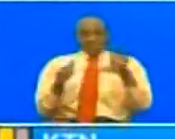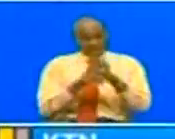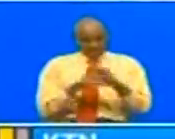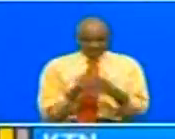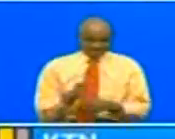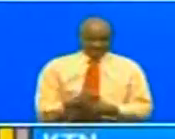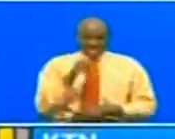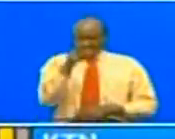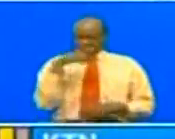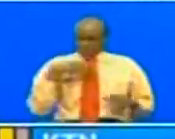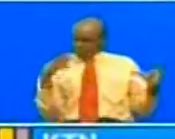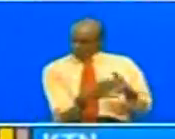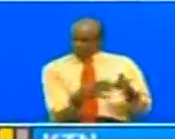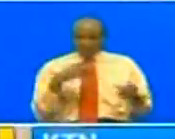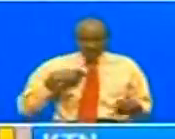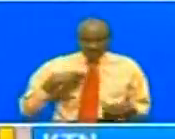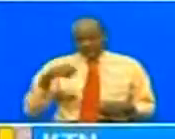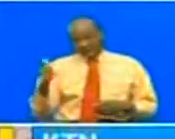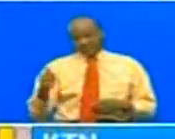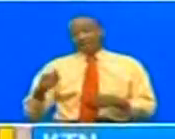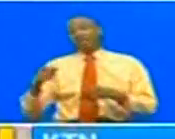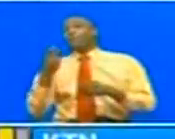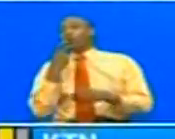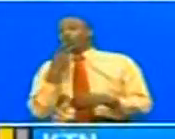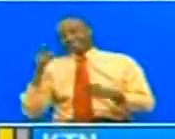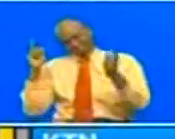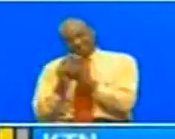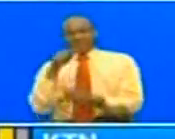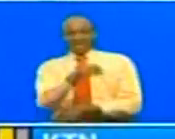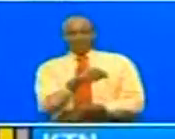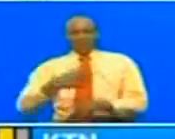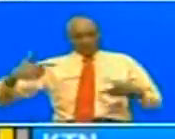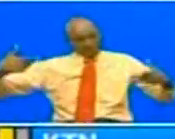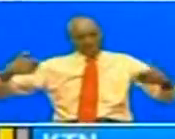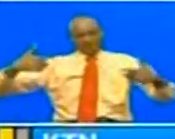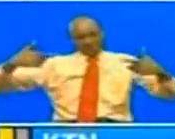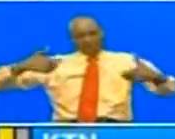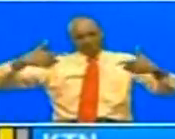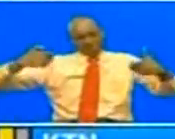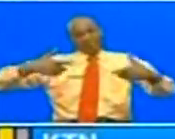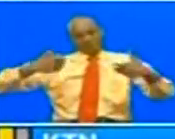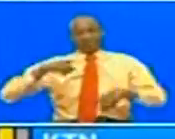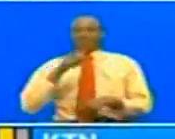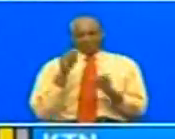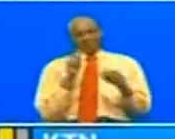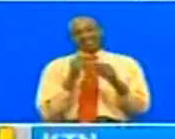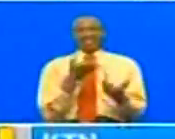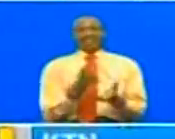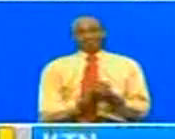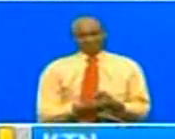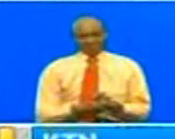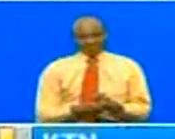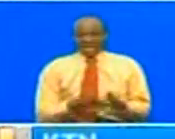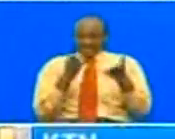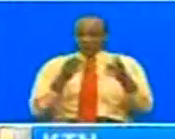Those attackers were to be later waylaid by alleged Pokot gunmen, sparking this latest wave of fresh attacks.